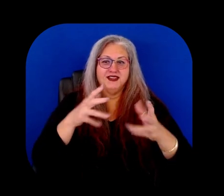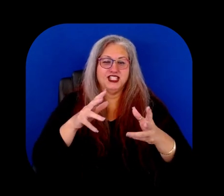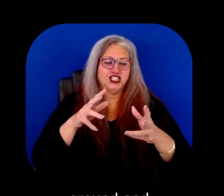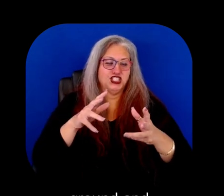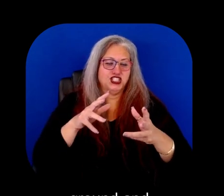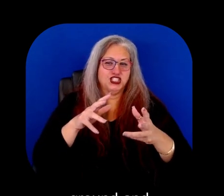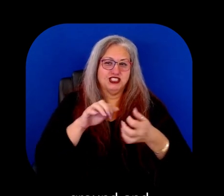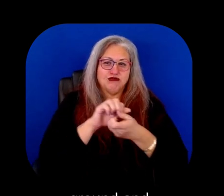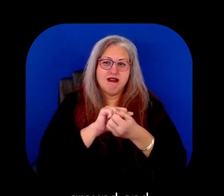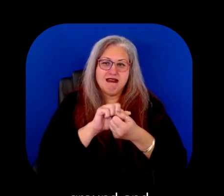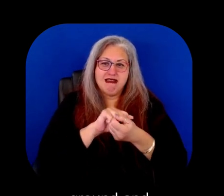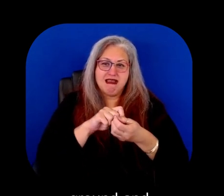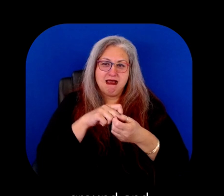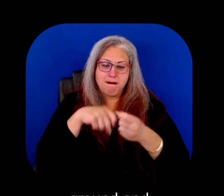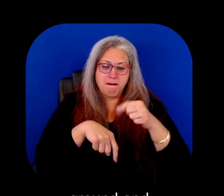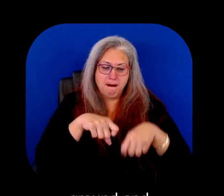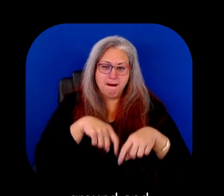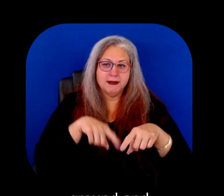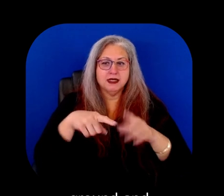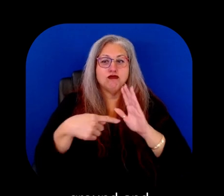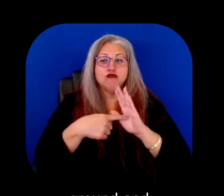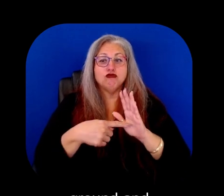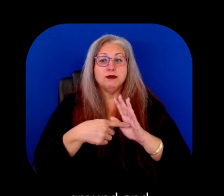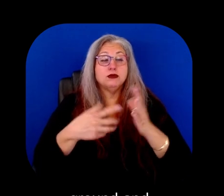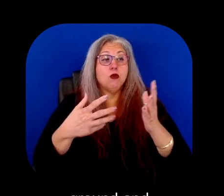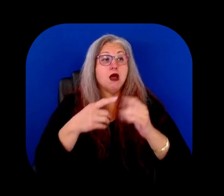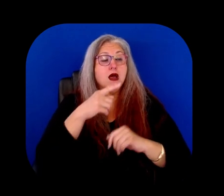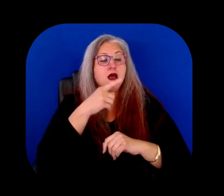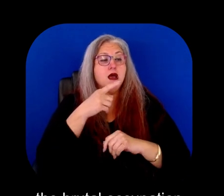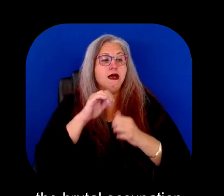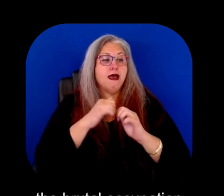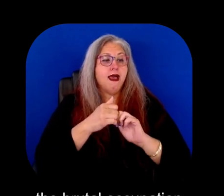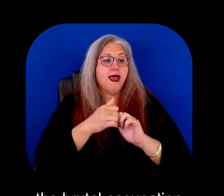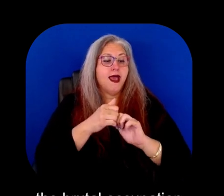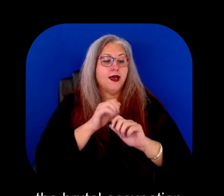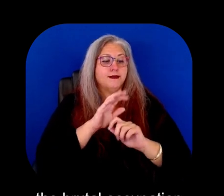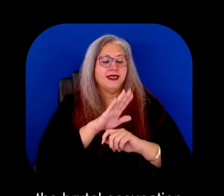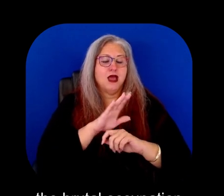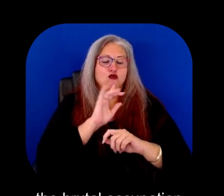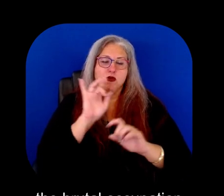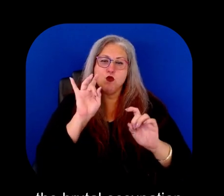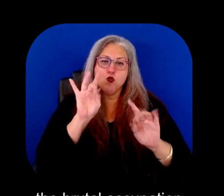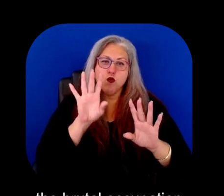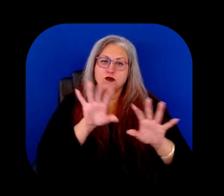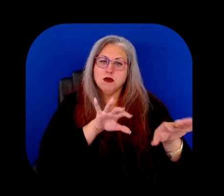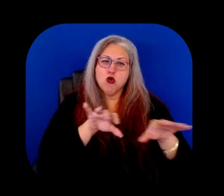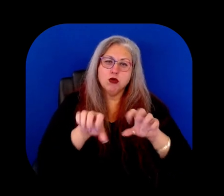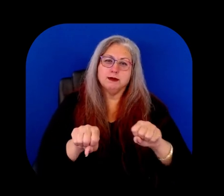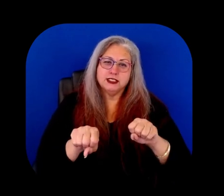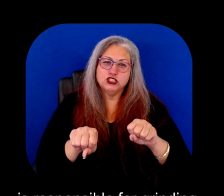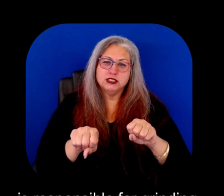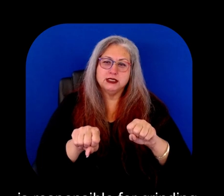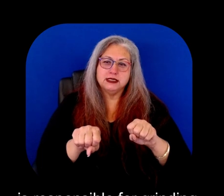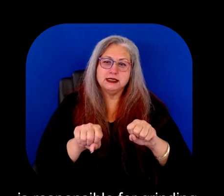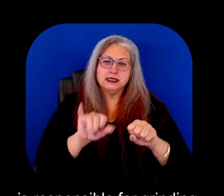they've been ground, and this represents how the brutal occupation